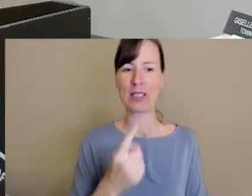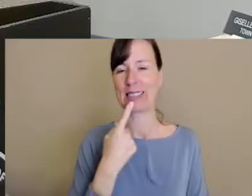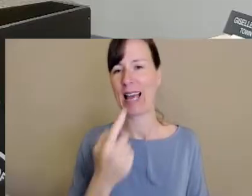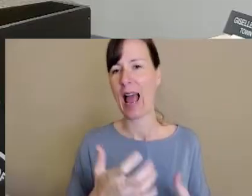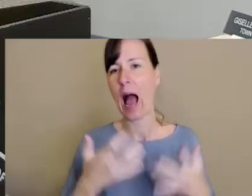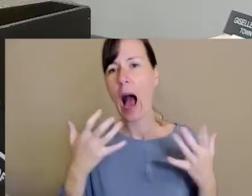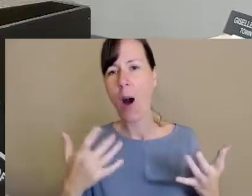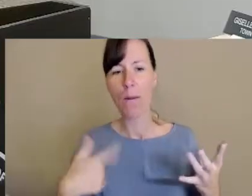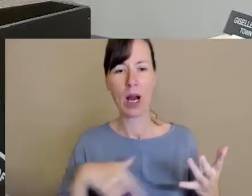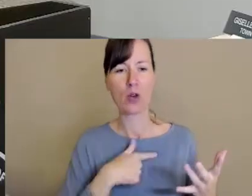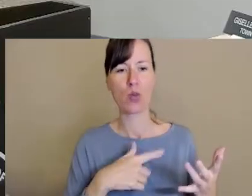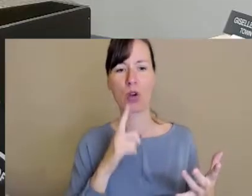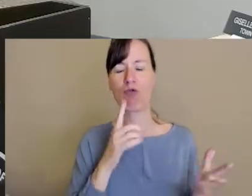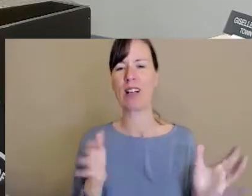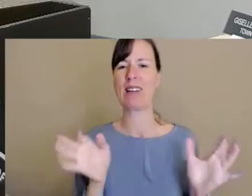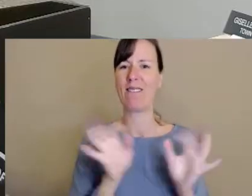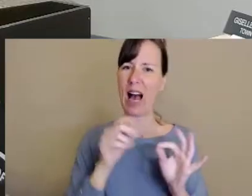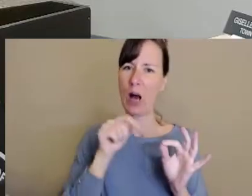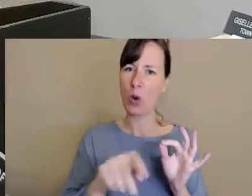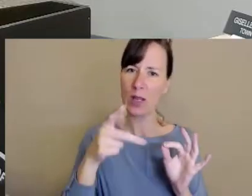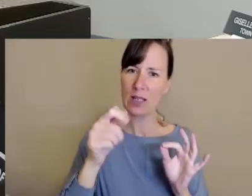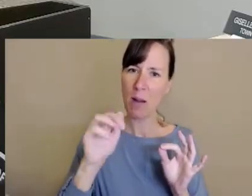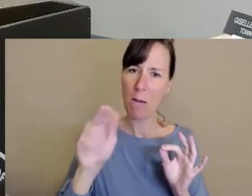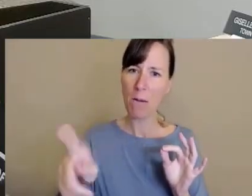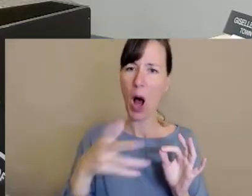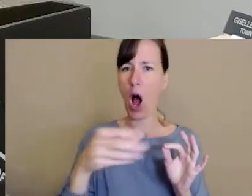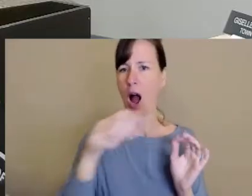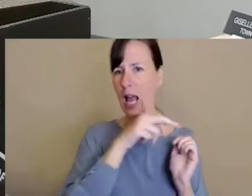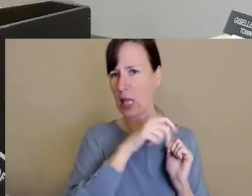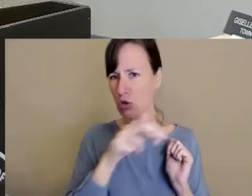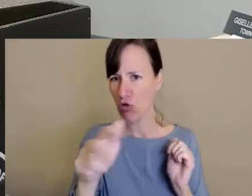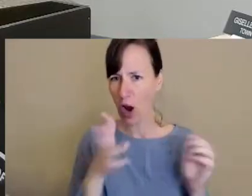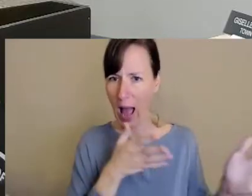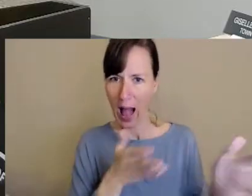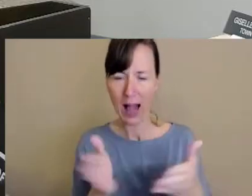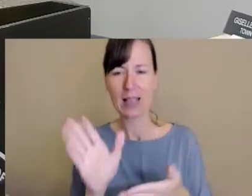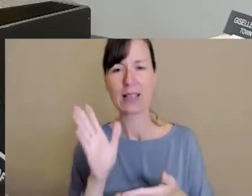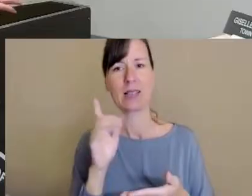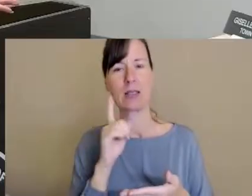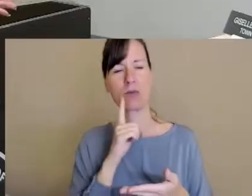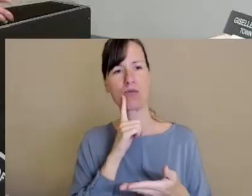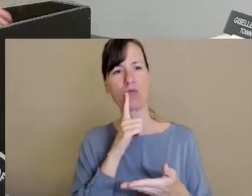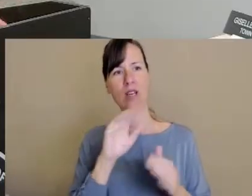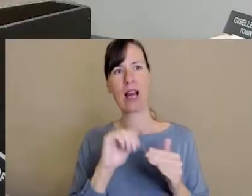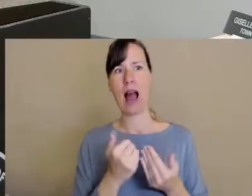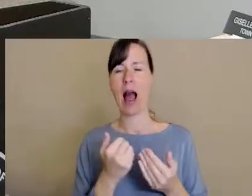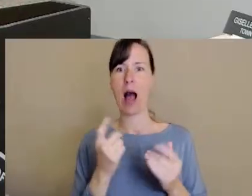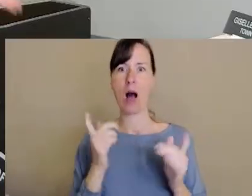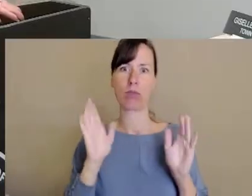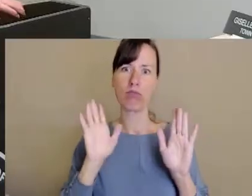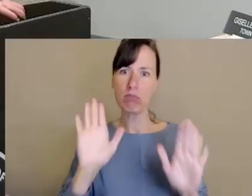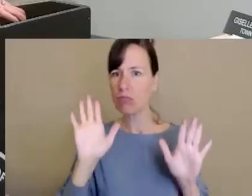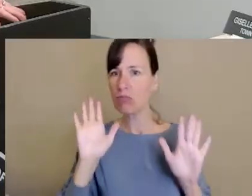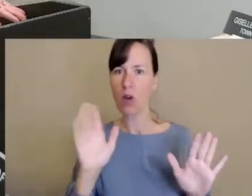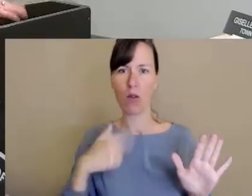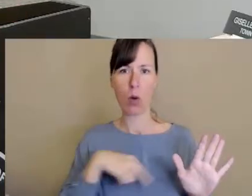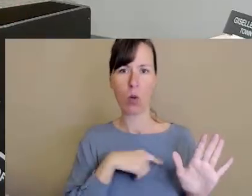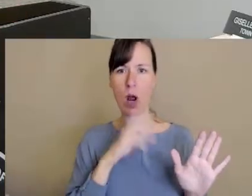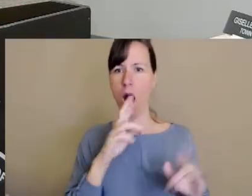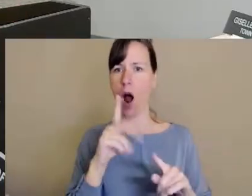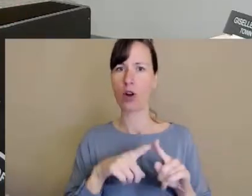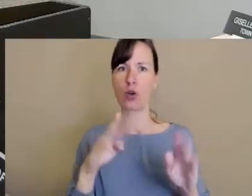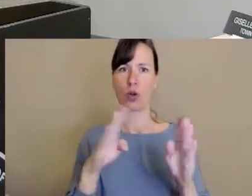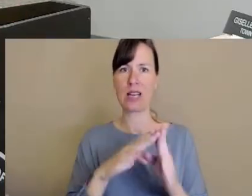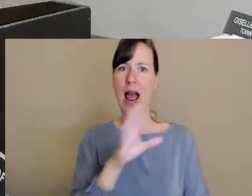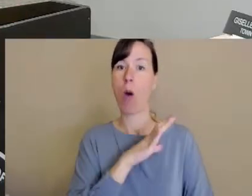park and how much we value those trails and how grateful we are to the town council and the